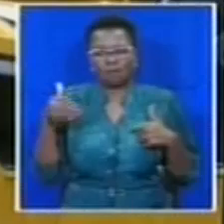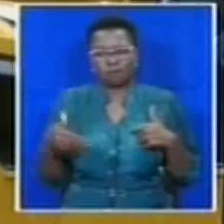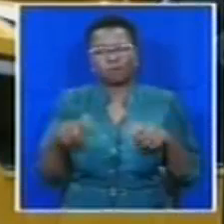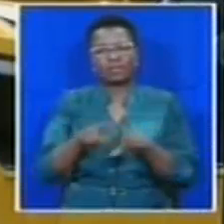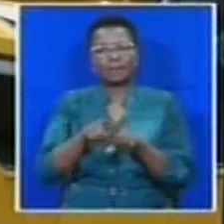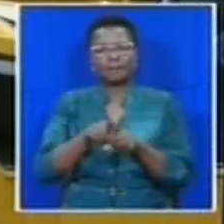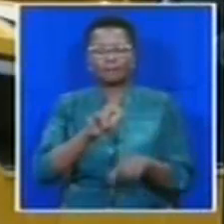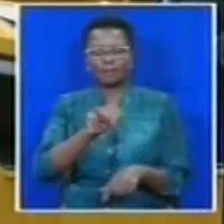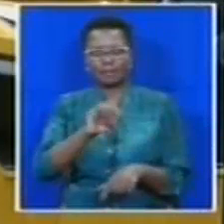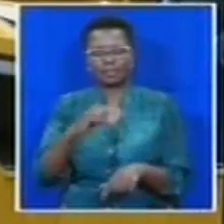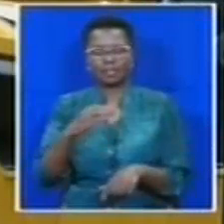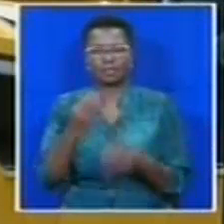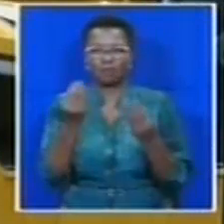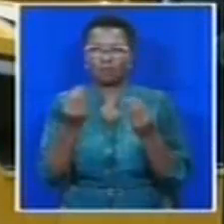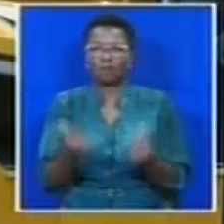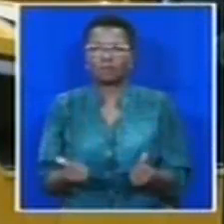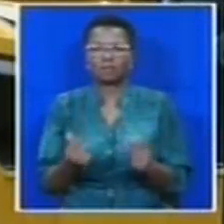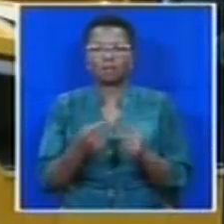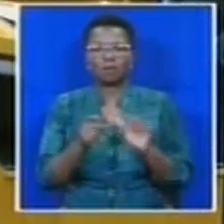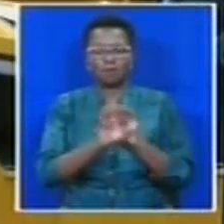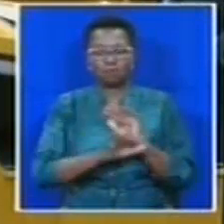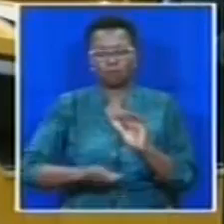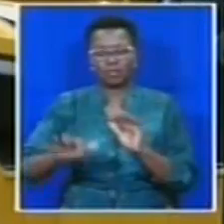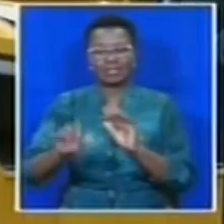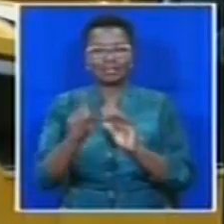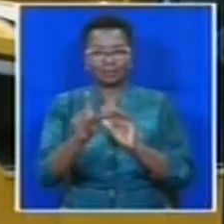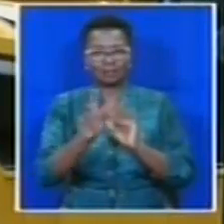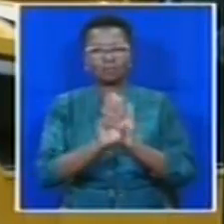Finance, representing their premiers and provinces,